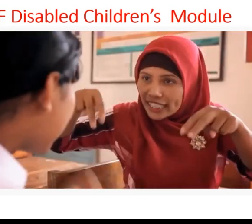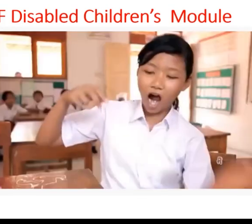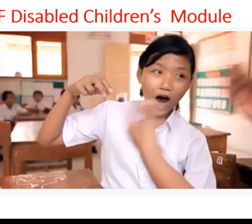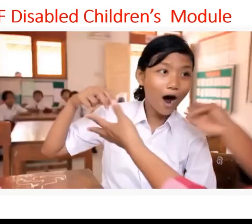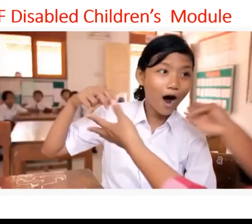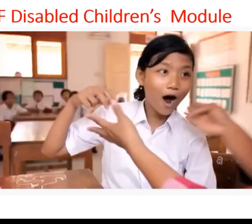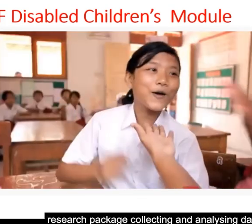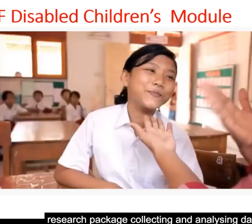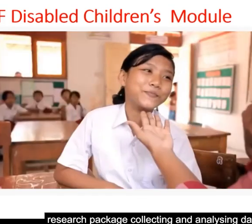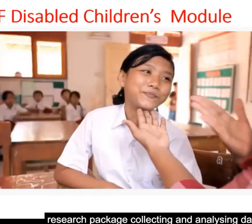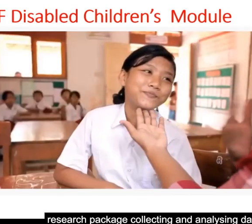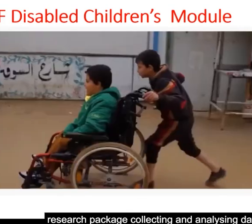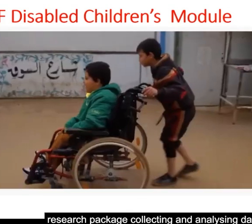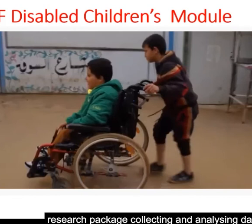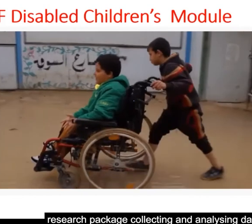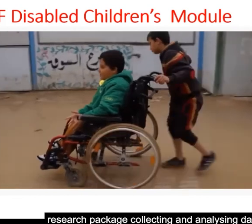Richard, could you turn it down, please?